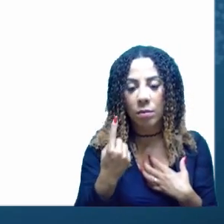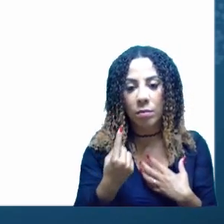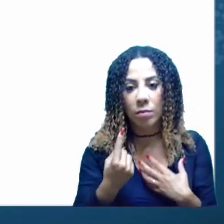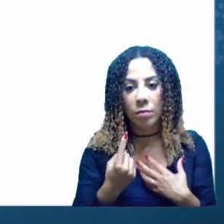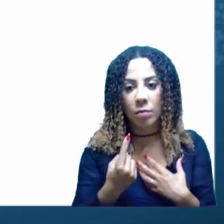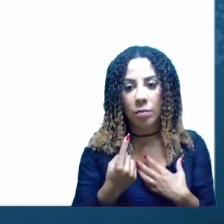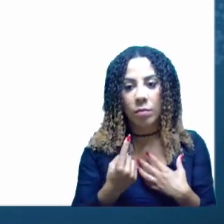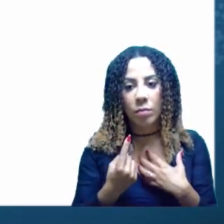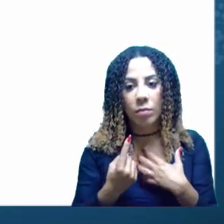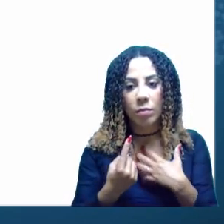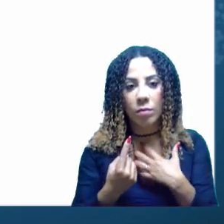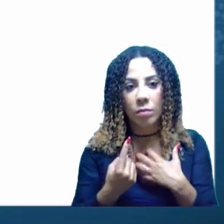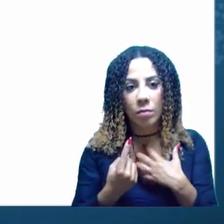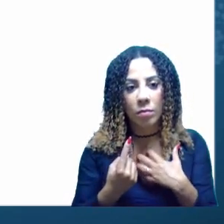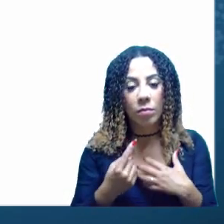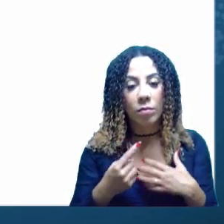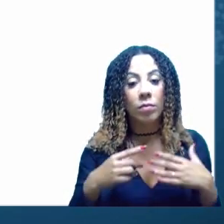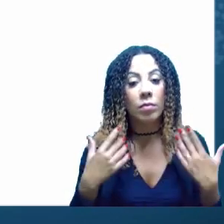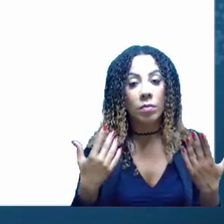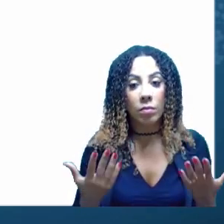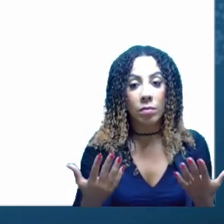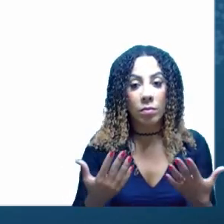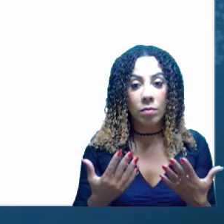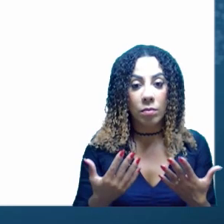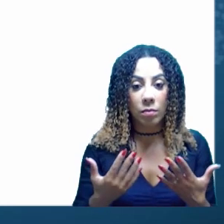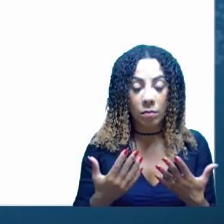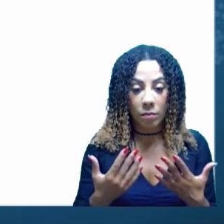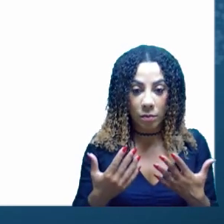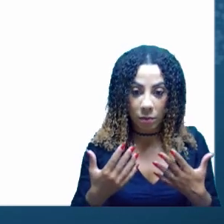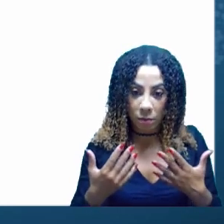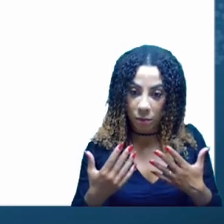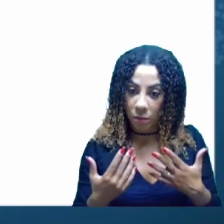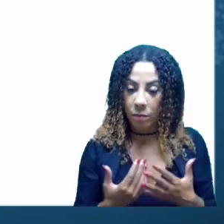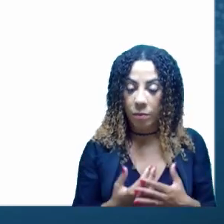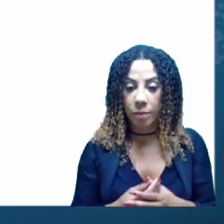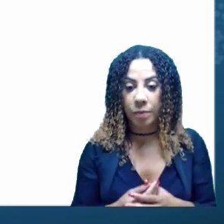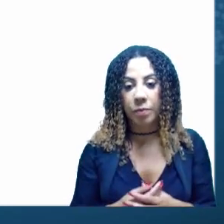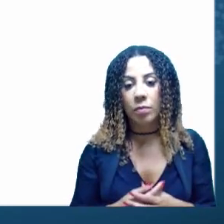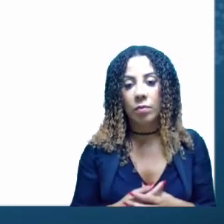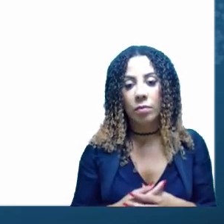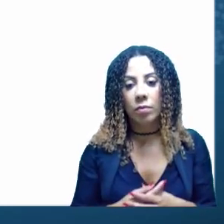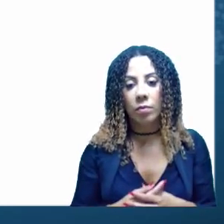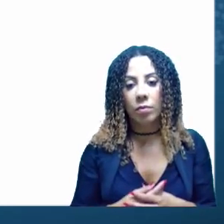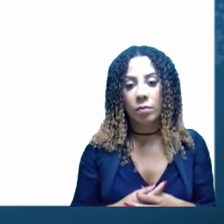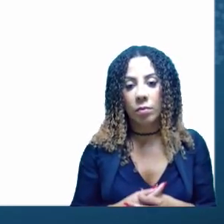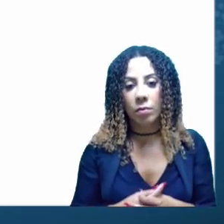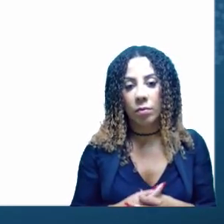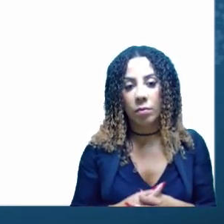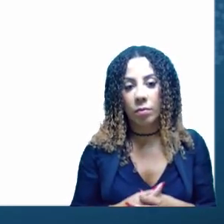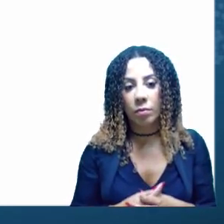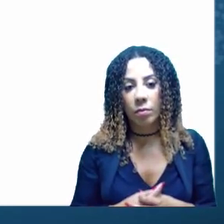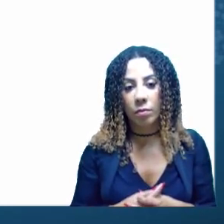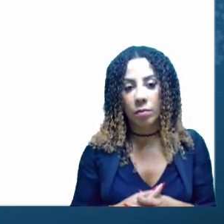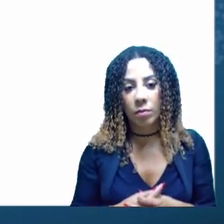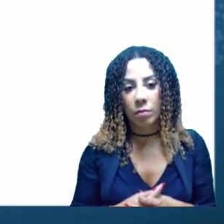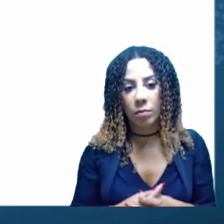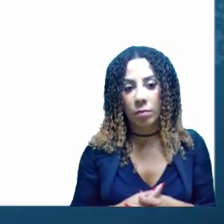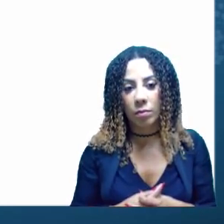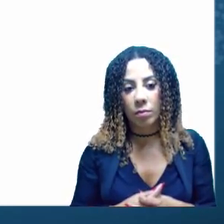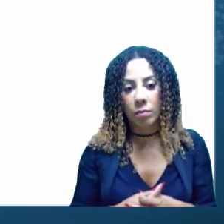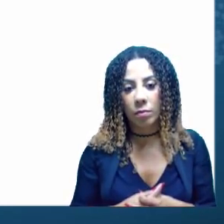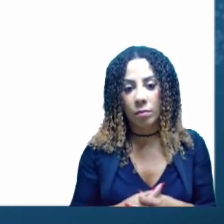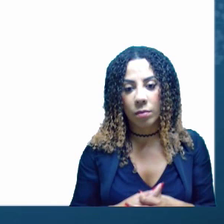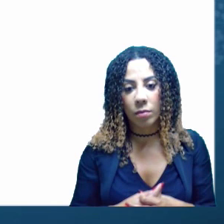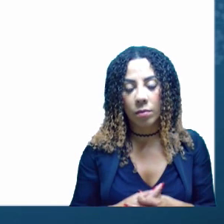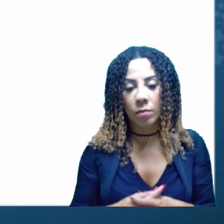This is, even though there is some evidence for this in terms of the laboratory, epidemiologically, this did not explain very much. Another one was